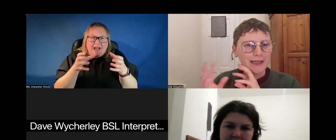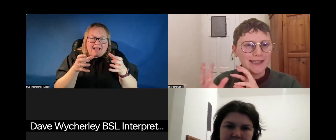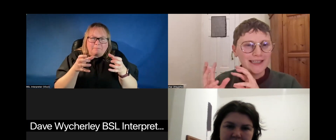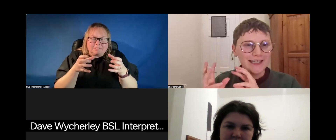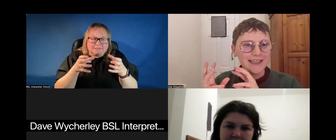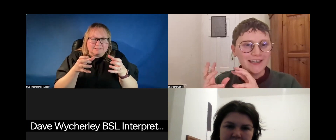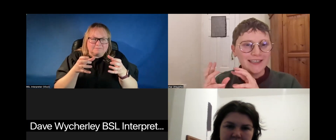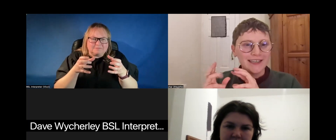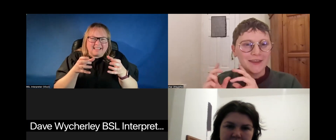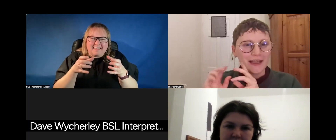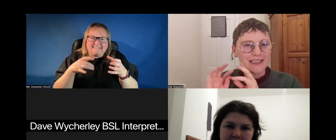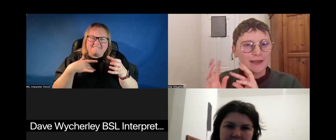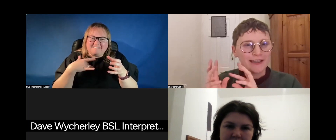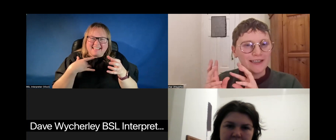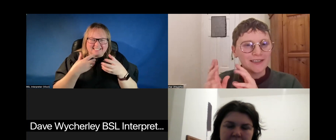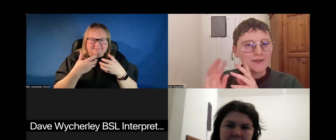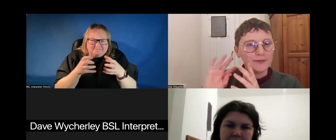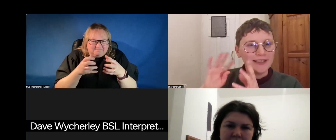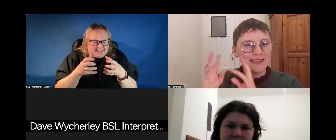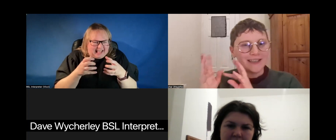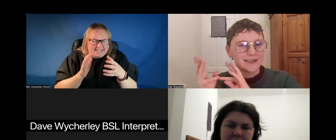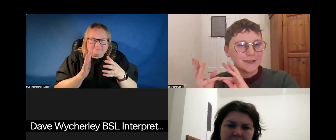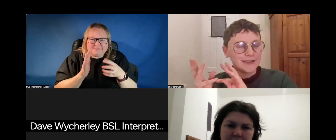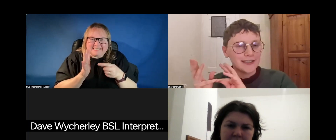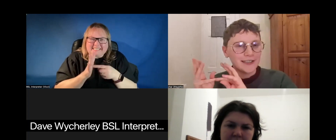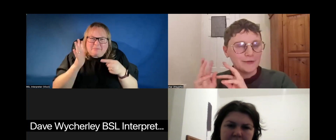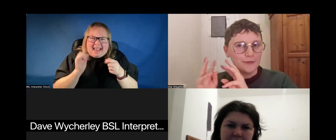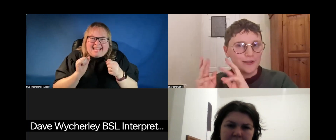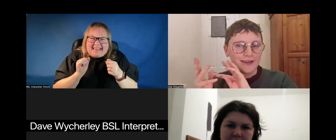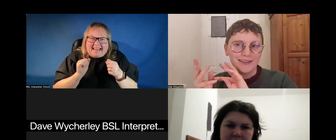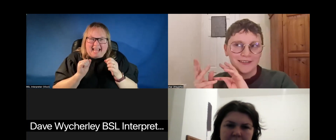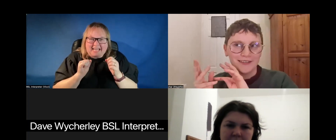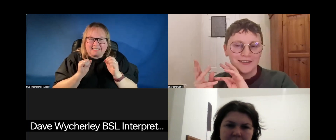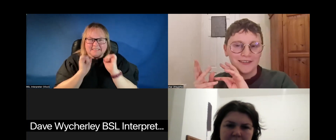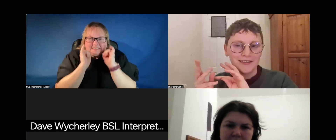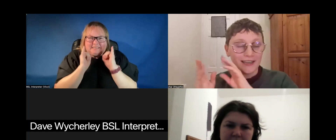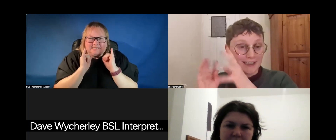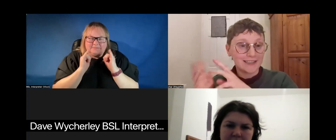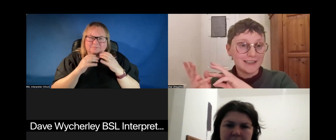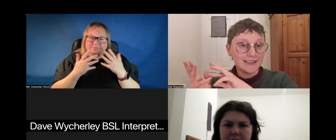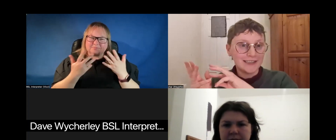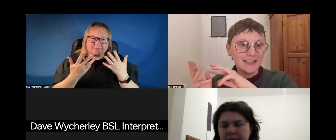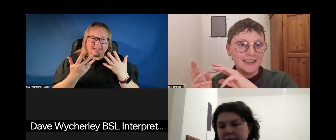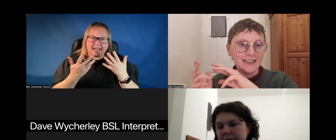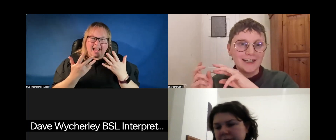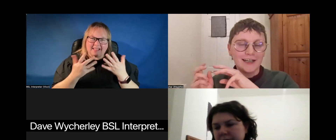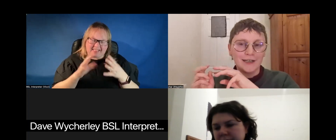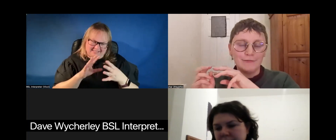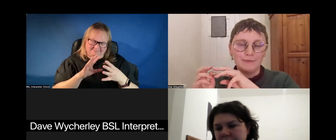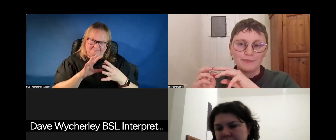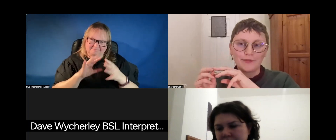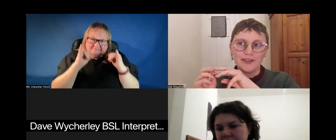of spiky. And that spikiness for me, I associate with anxiety.